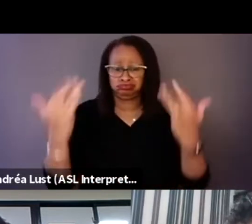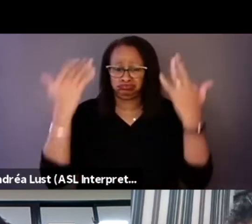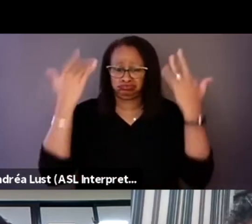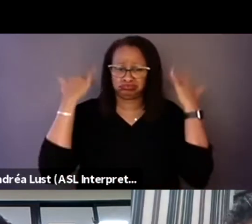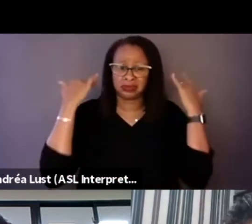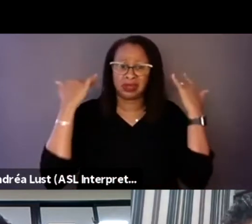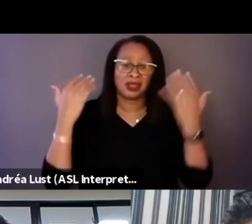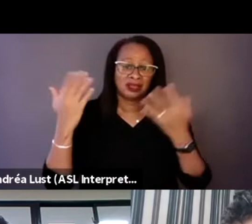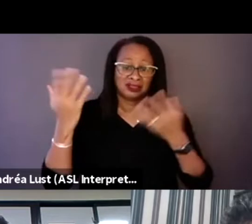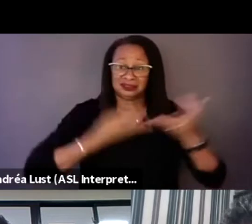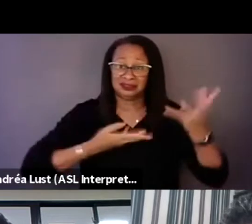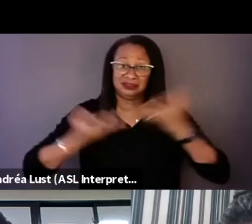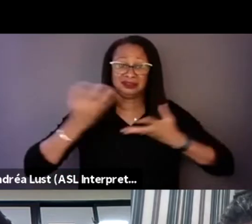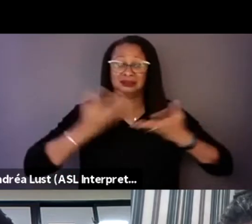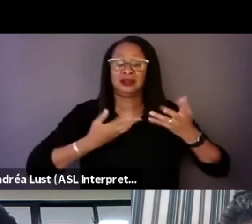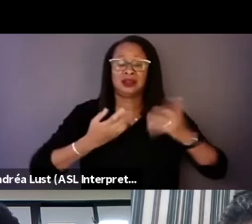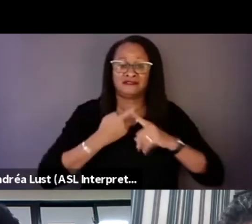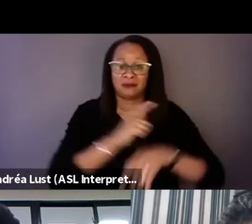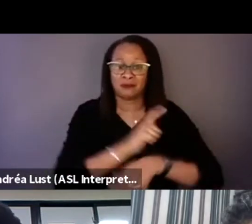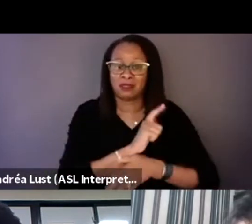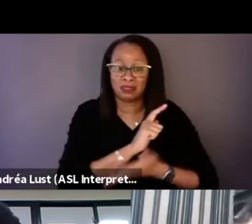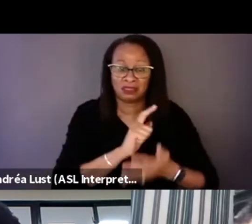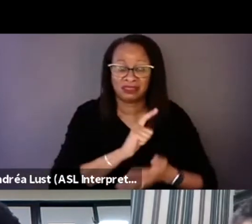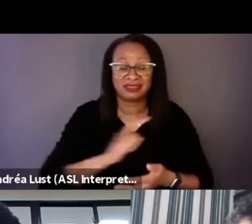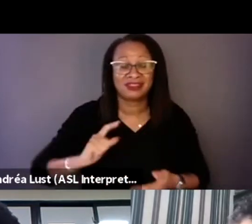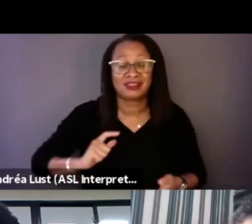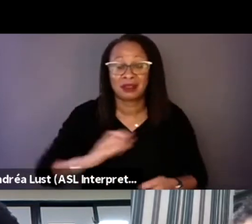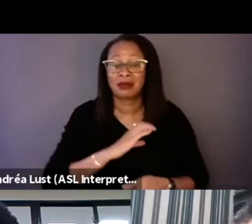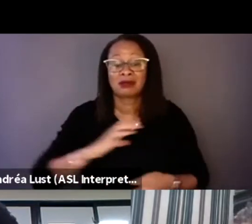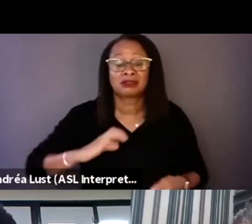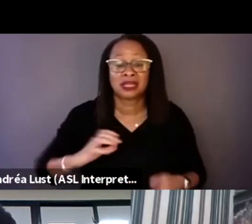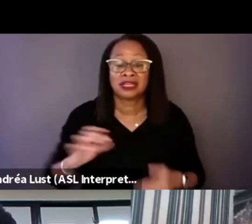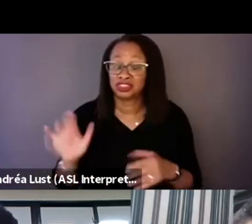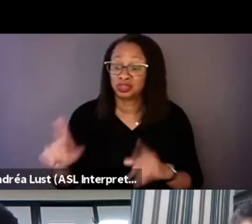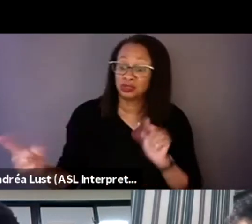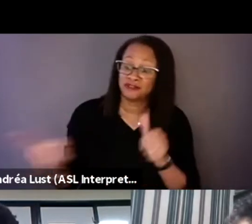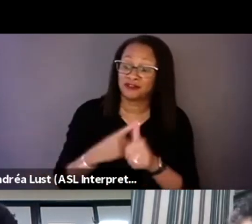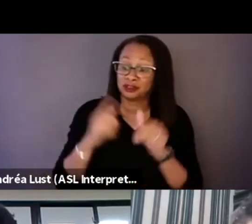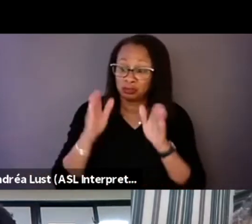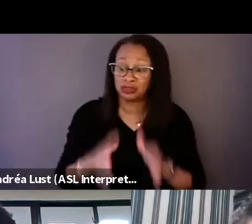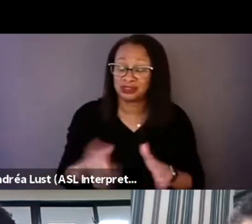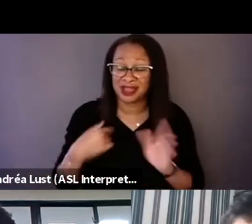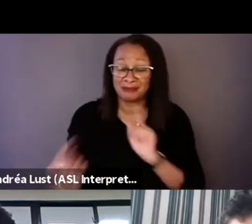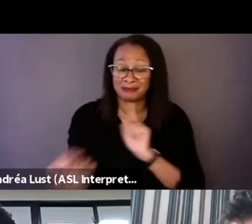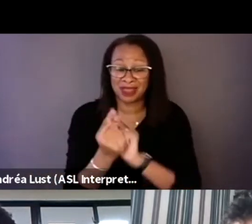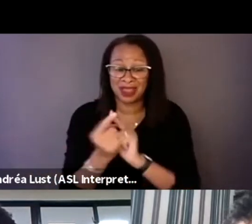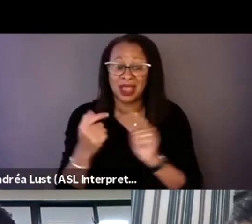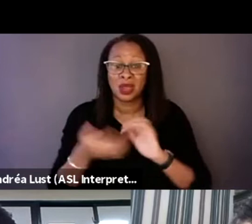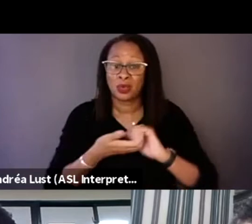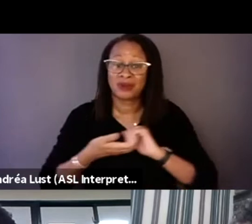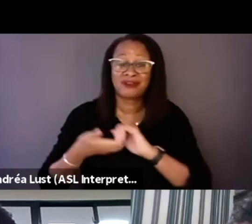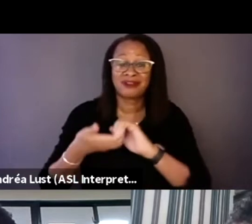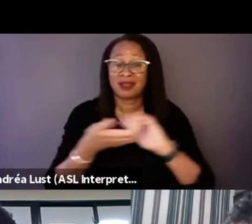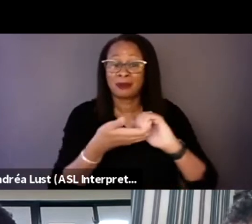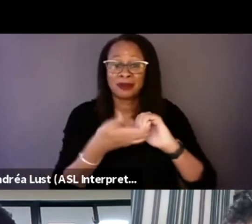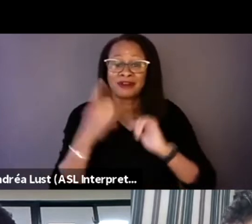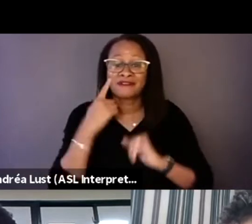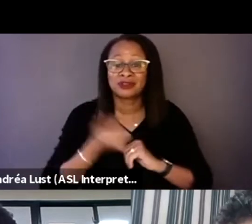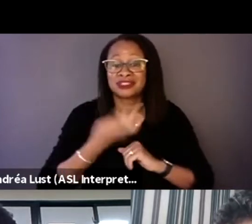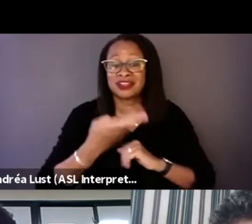on her. And so she was one of the first people I met. We were collaborating over a number of